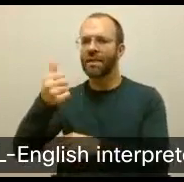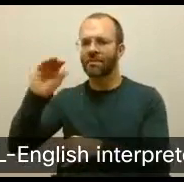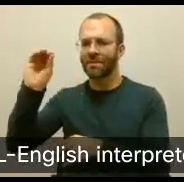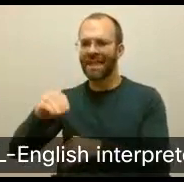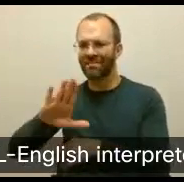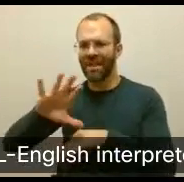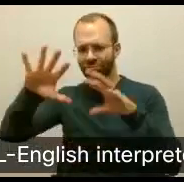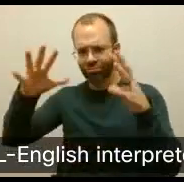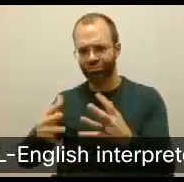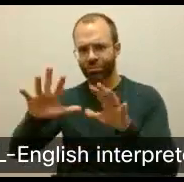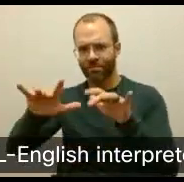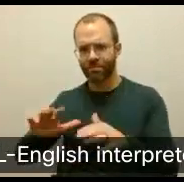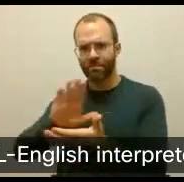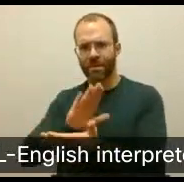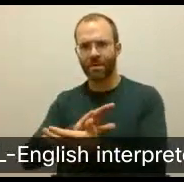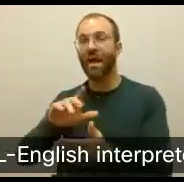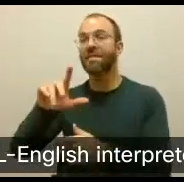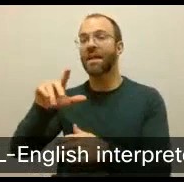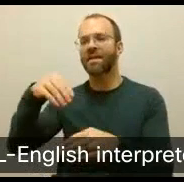the in-text citation.